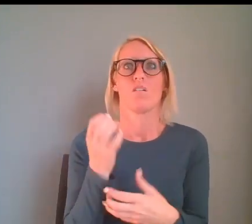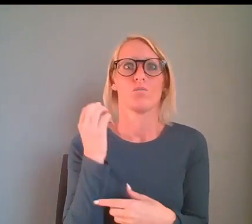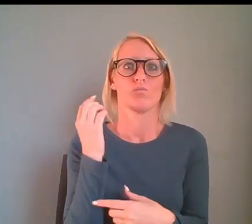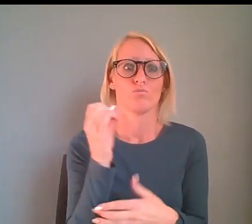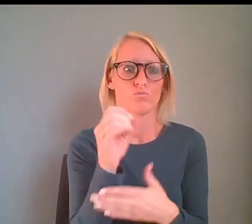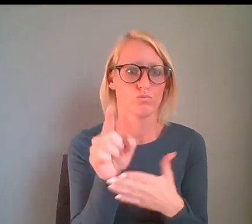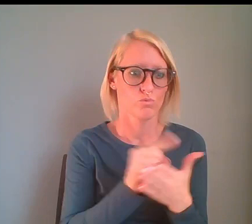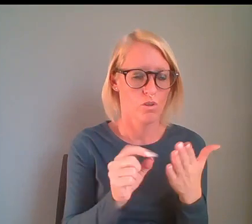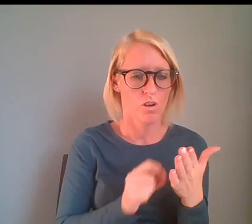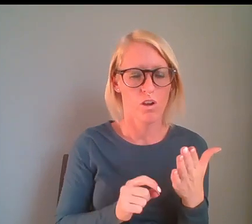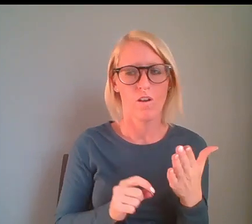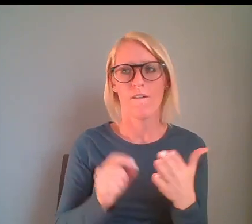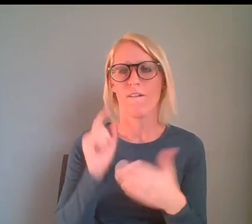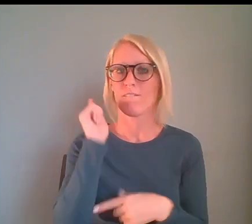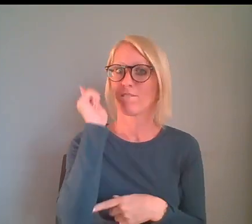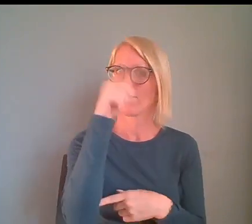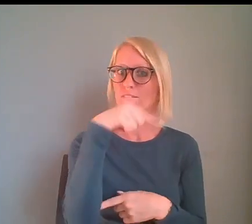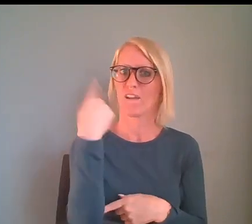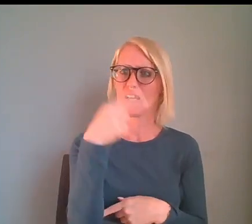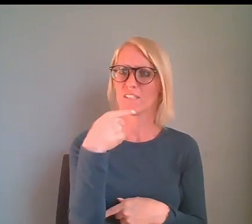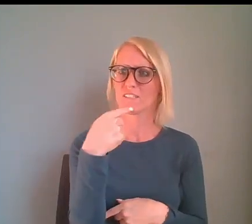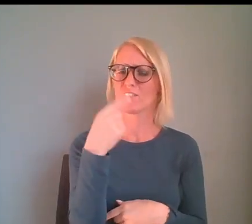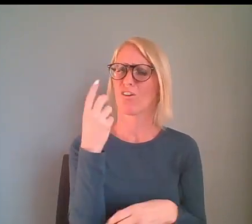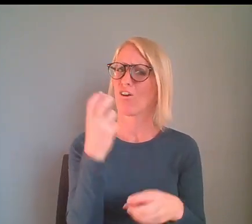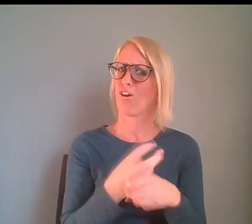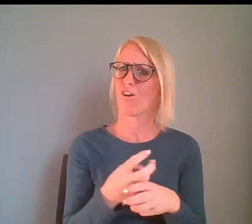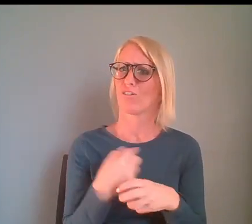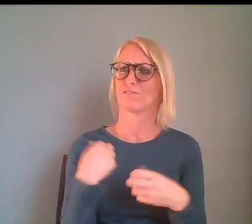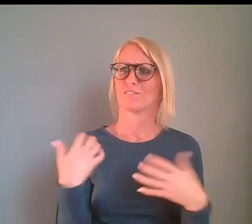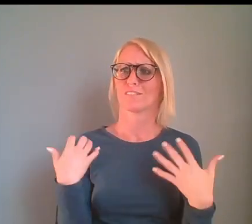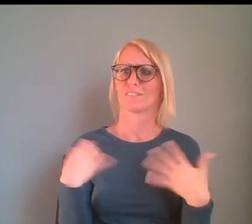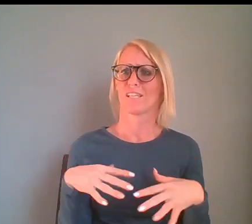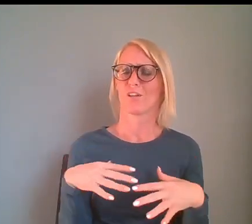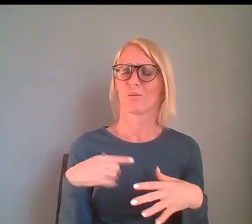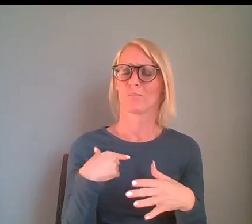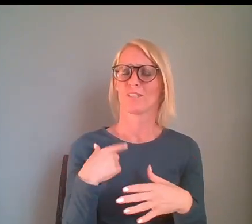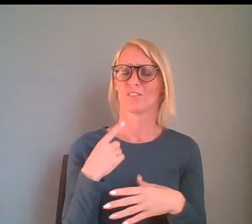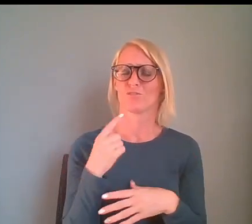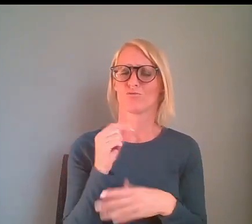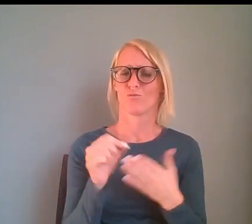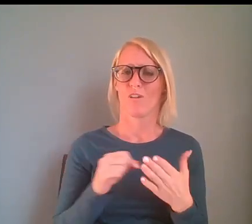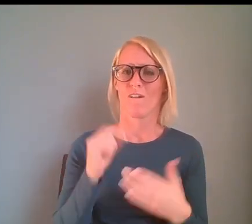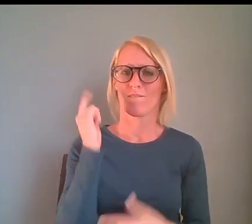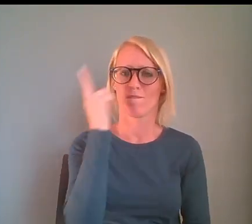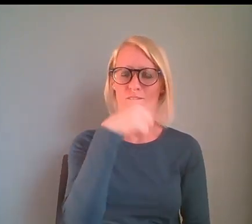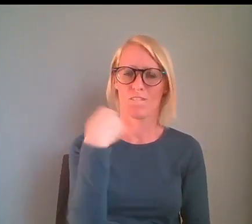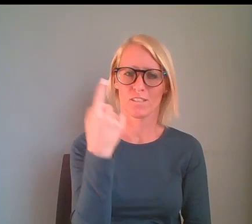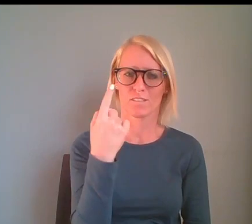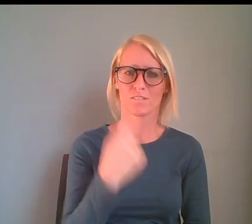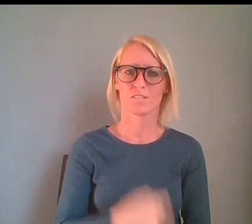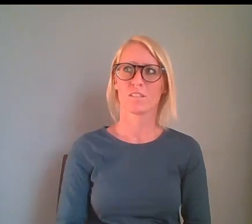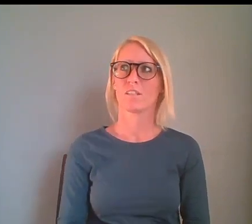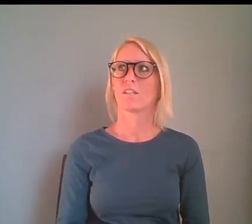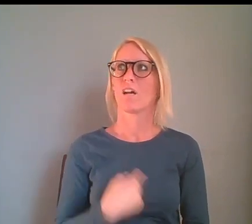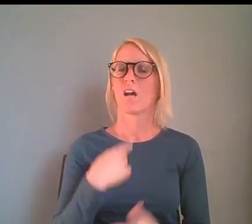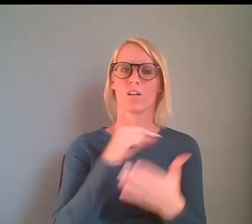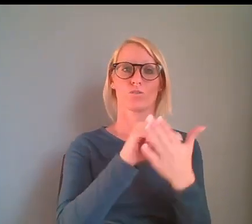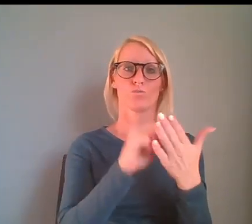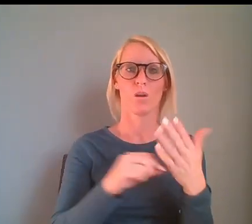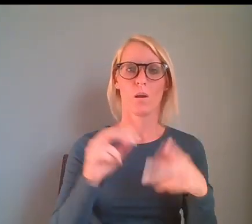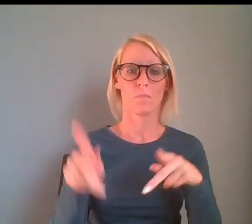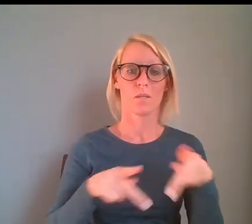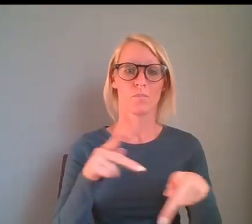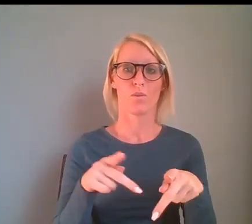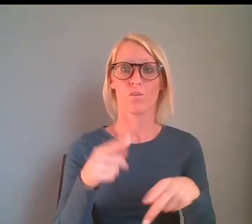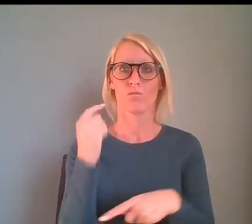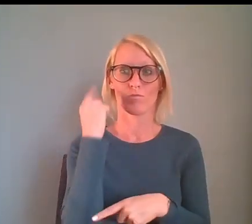really scared me because they were so hard. And I would draw people, but I'd never put faces on them. People were